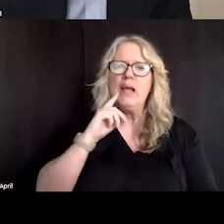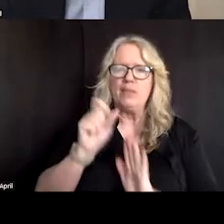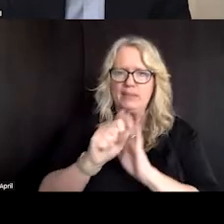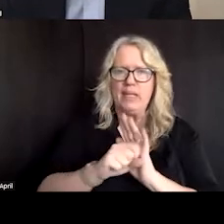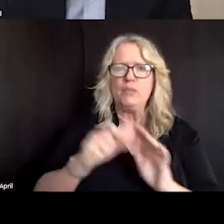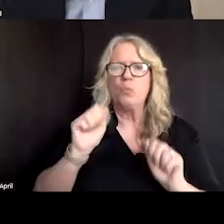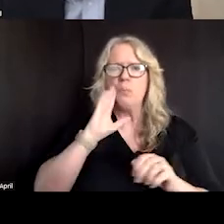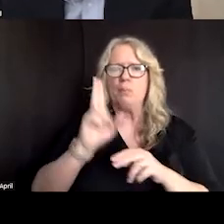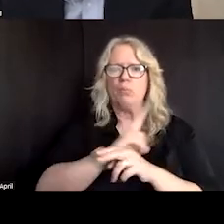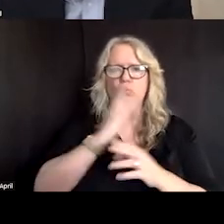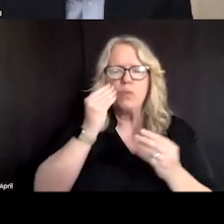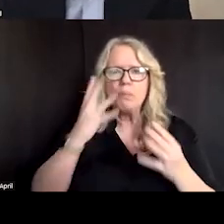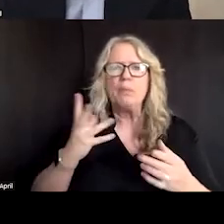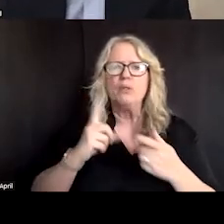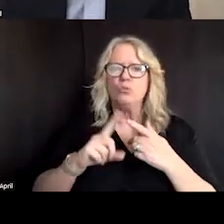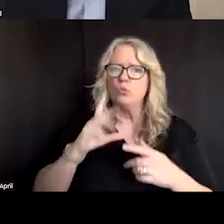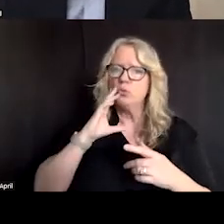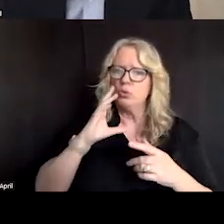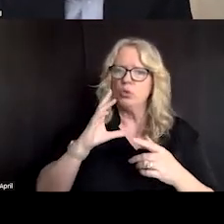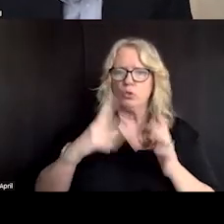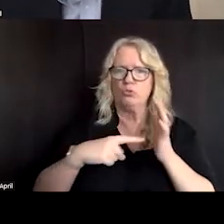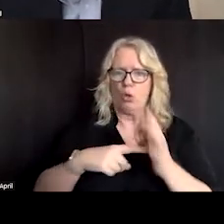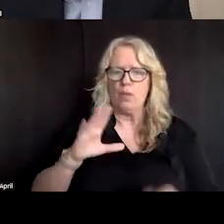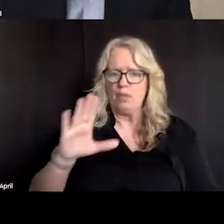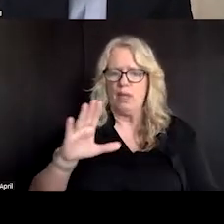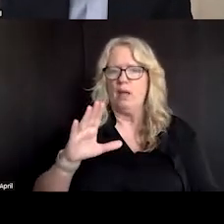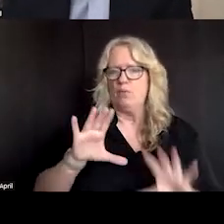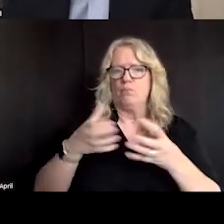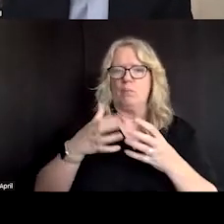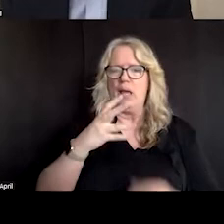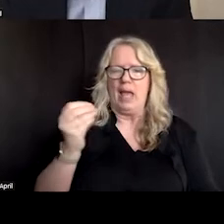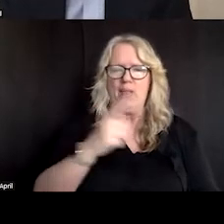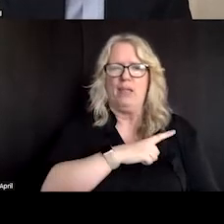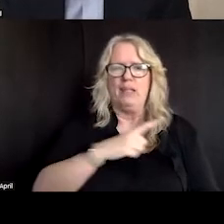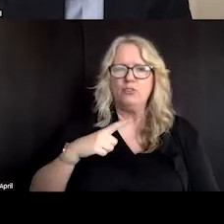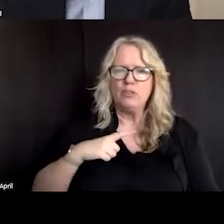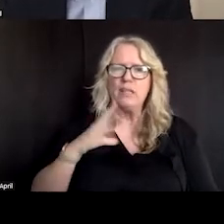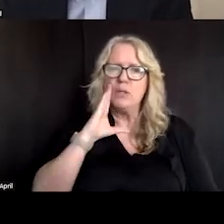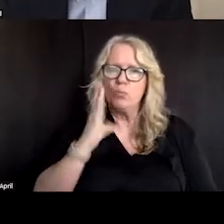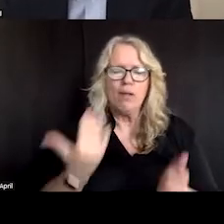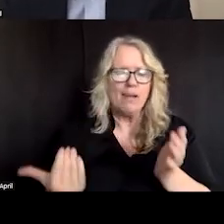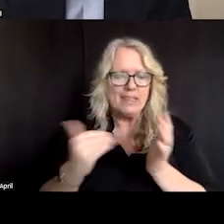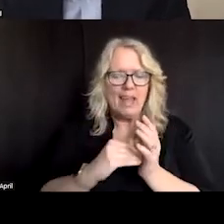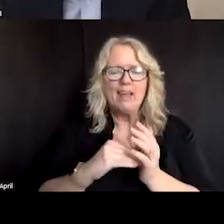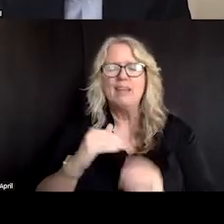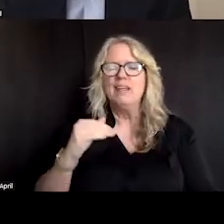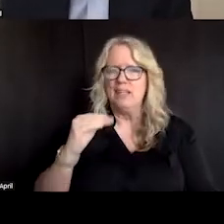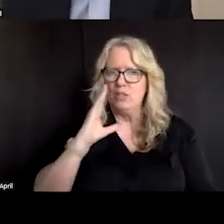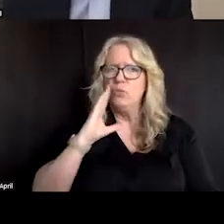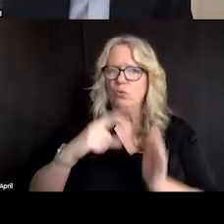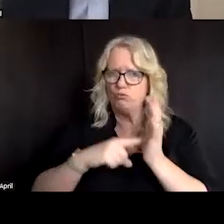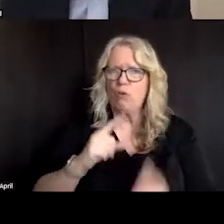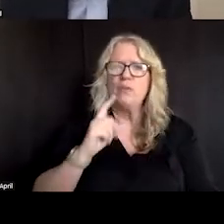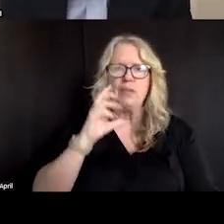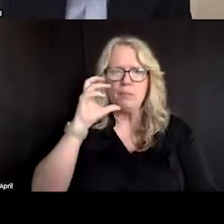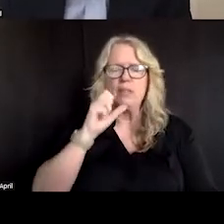able to use the information to advise their executive branch and their legislative branch. And again, advise, estimate,